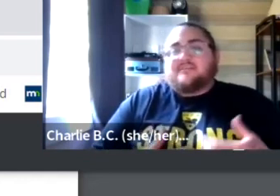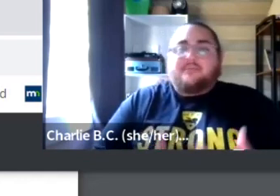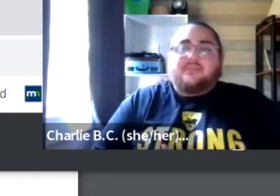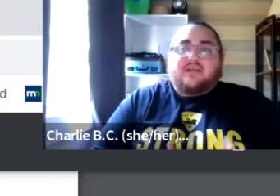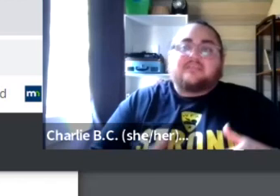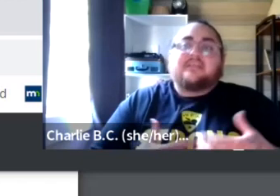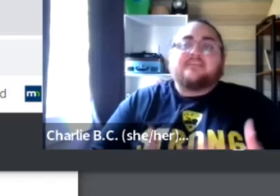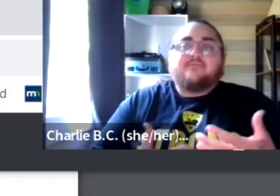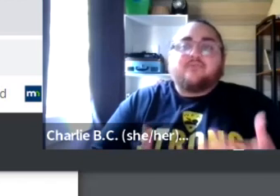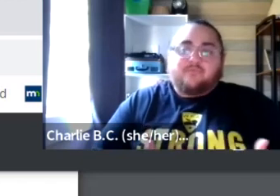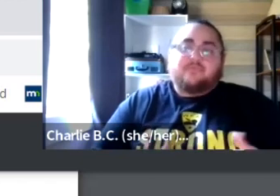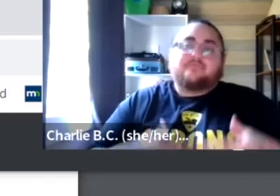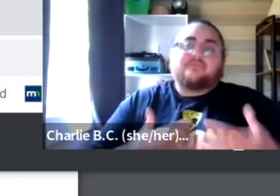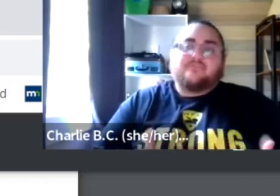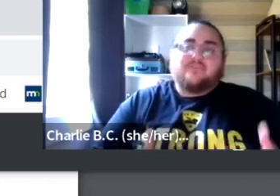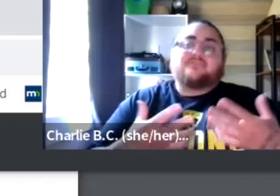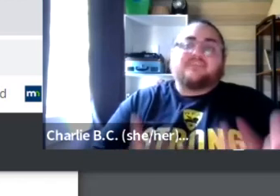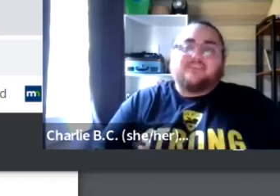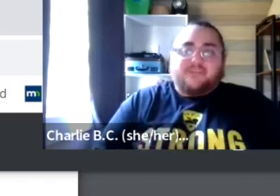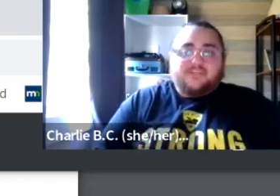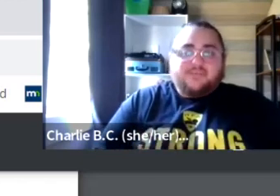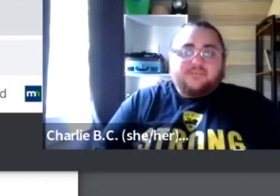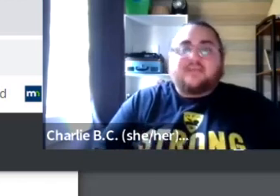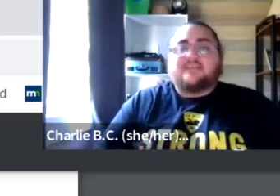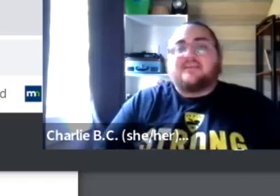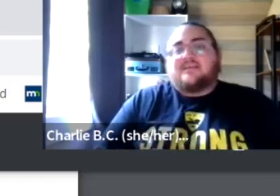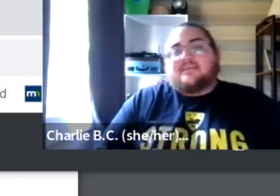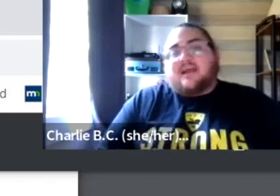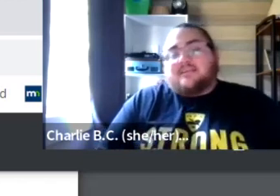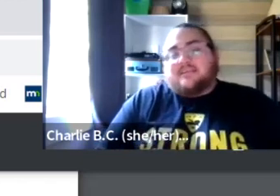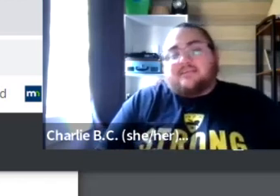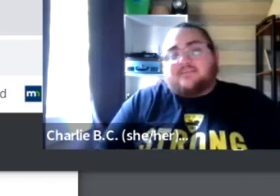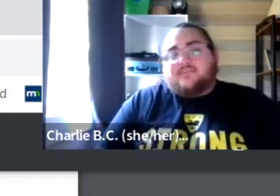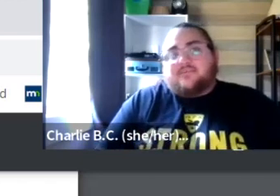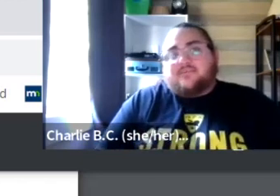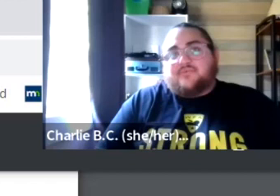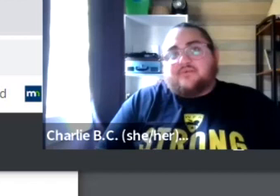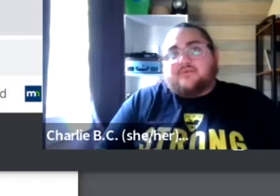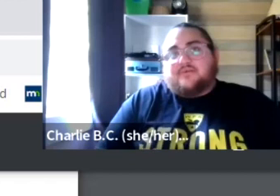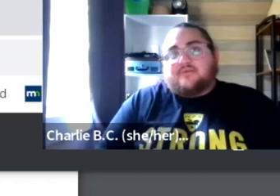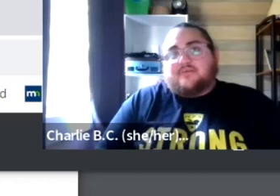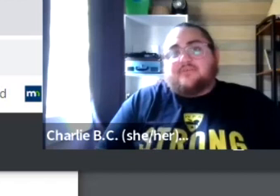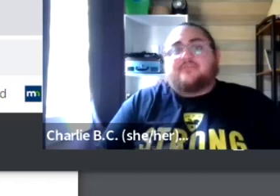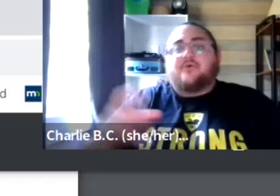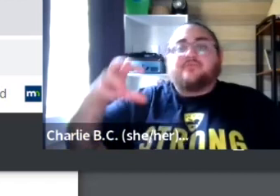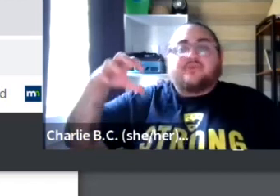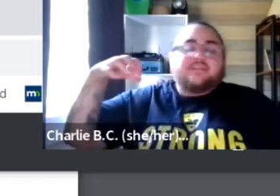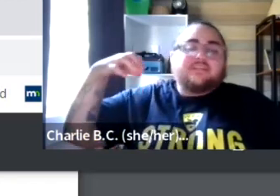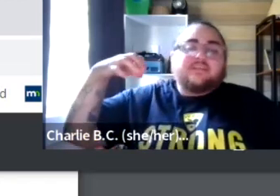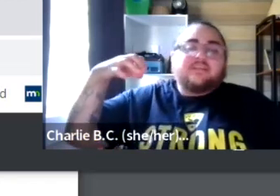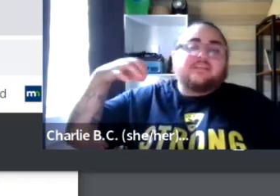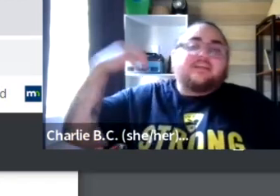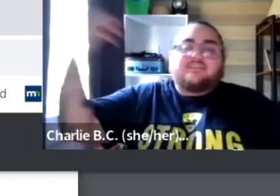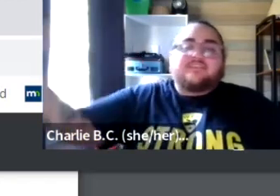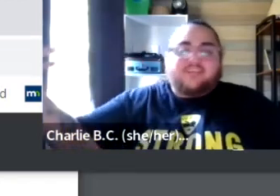we stabilize informal hosting arrangements and not need to sort of go through